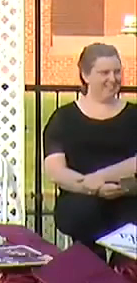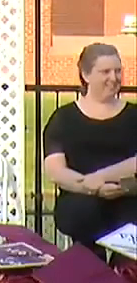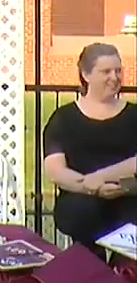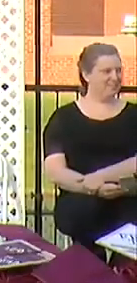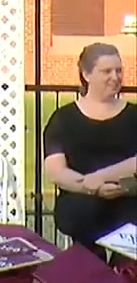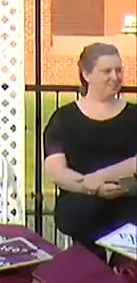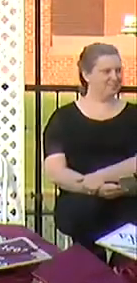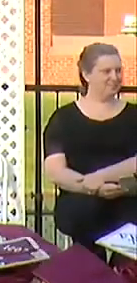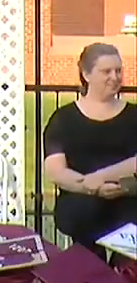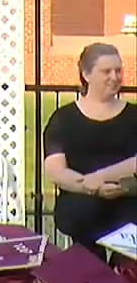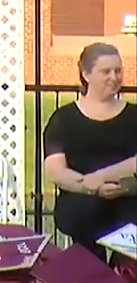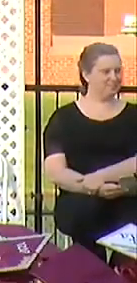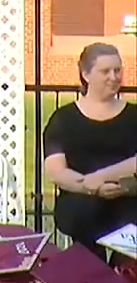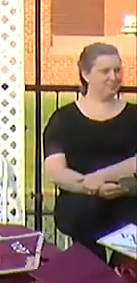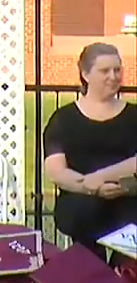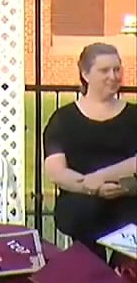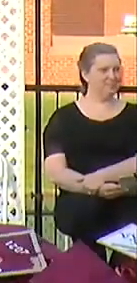Linus H. Waskin.